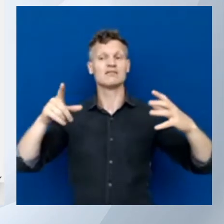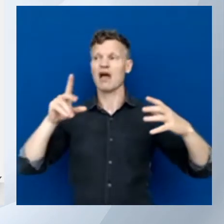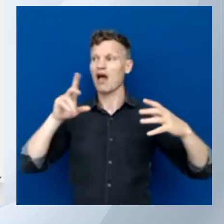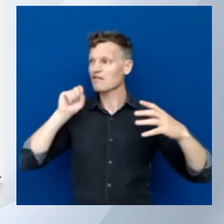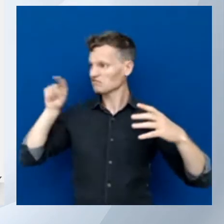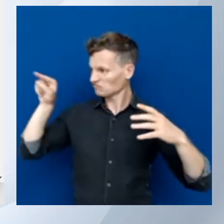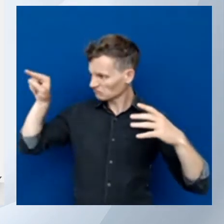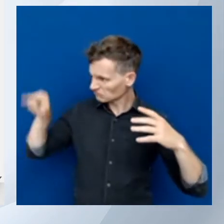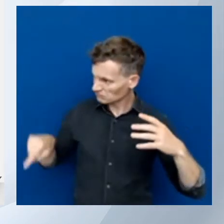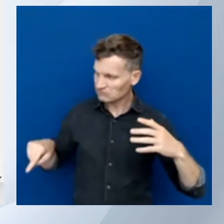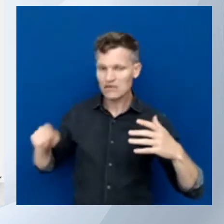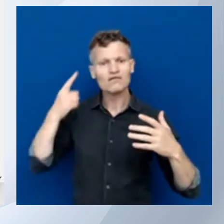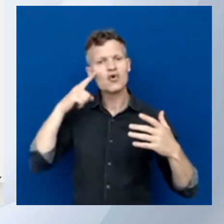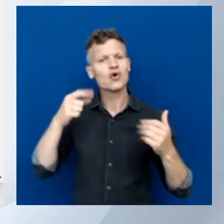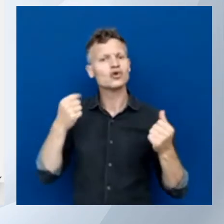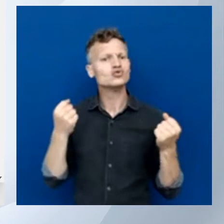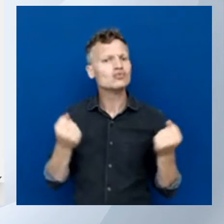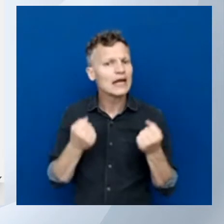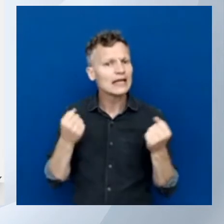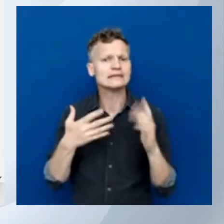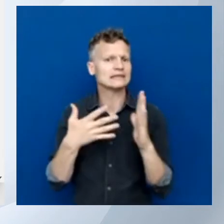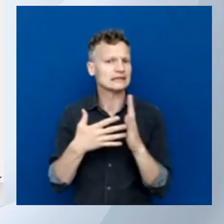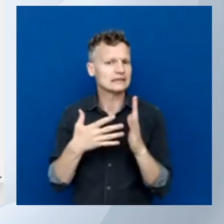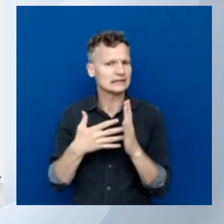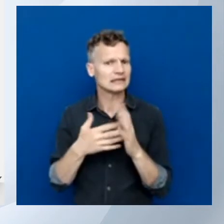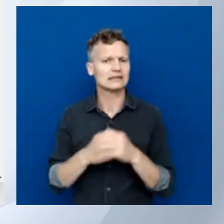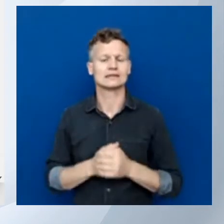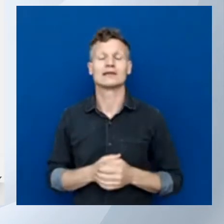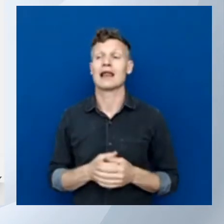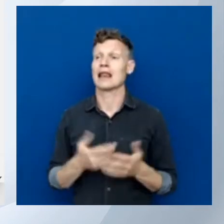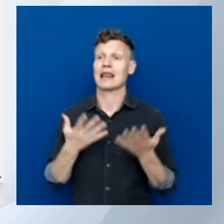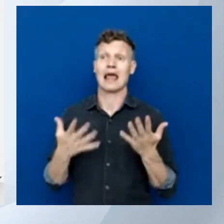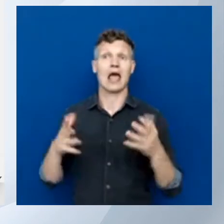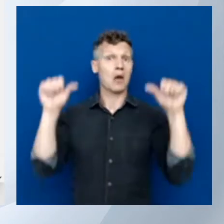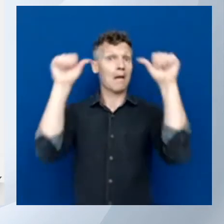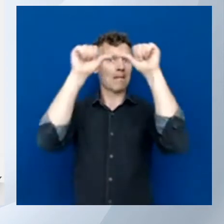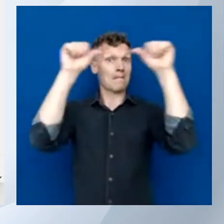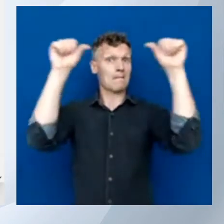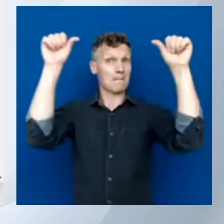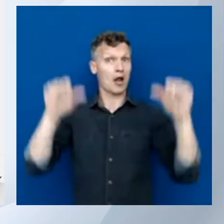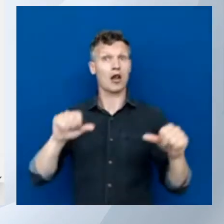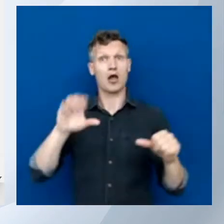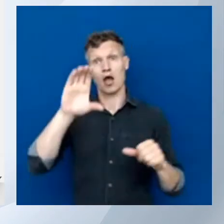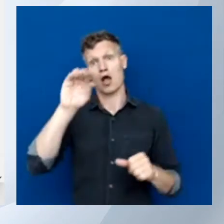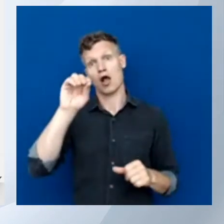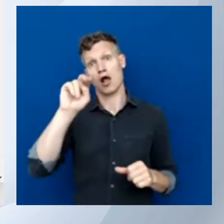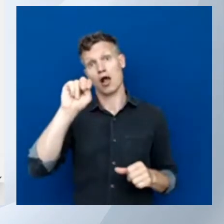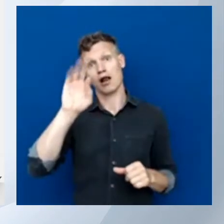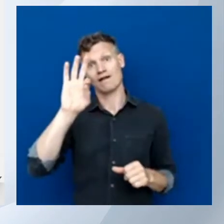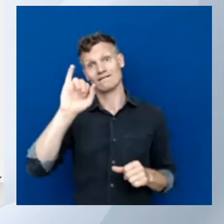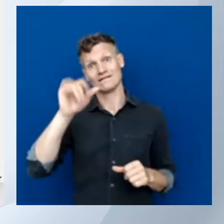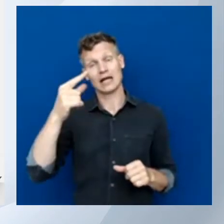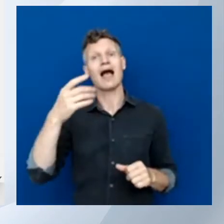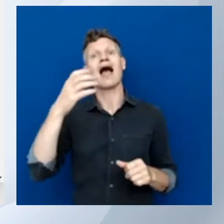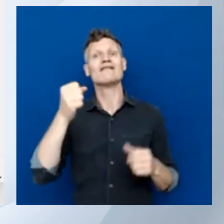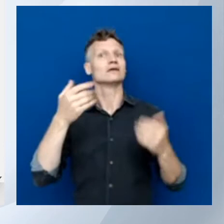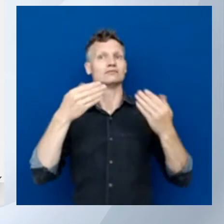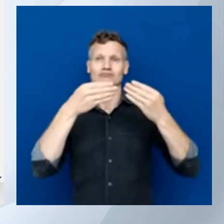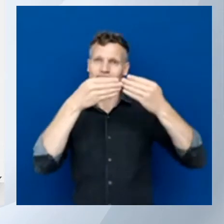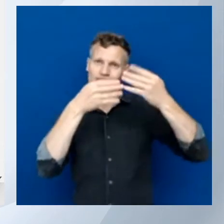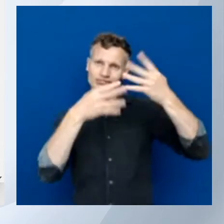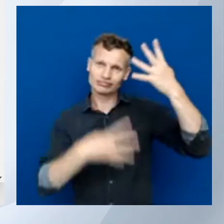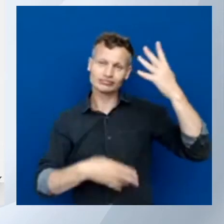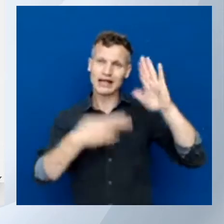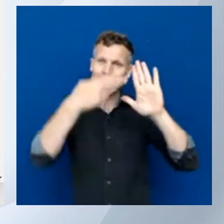testing. And now the model configuration is updated with the labels and the number of labels. And now let's